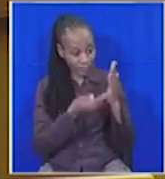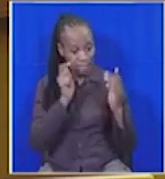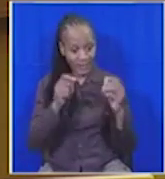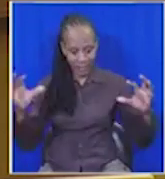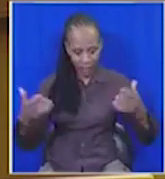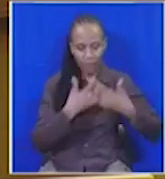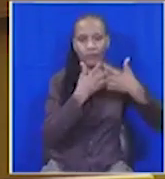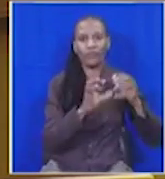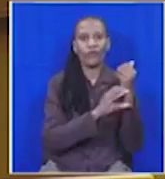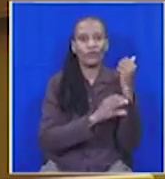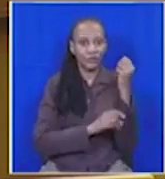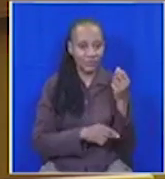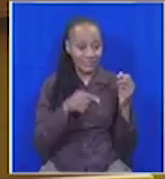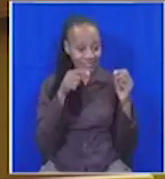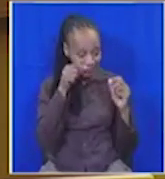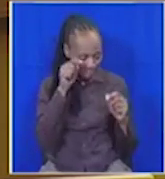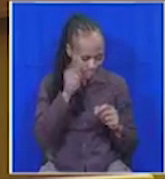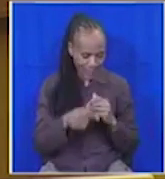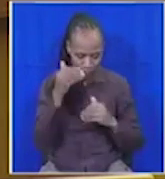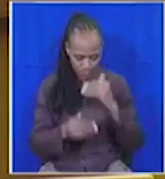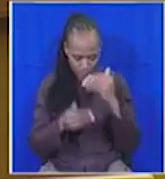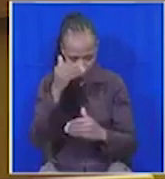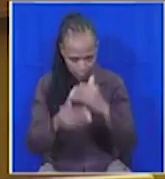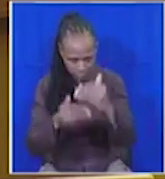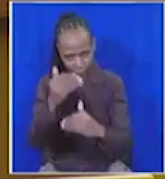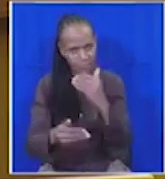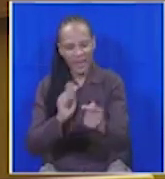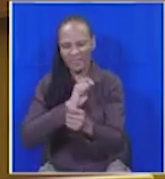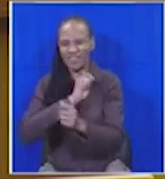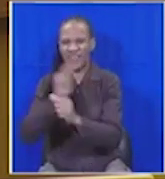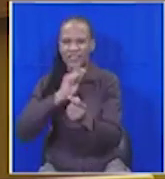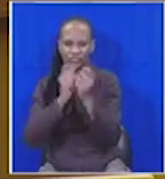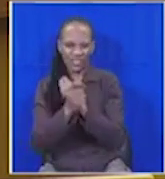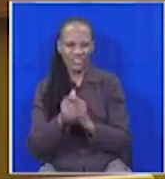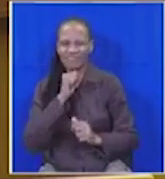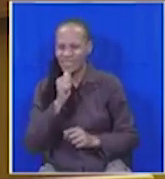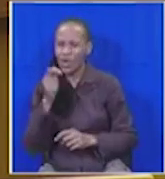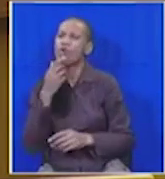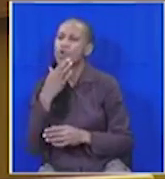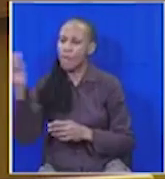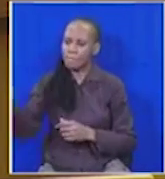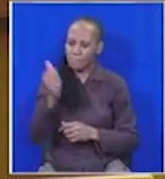Constitution and should stand the test of time. Irrespective of who wins an election,